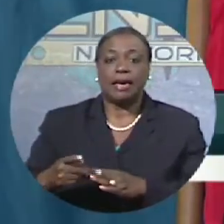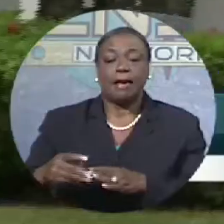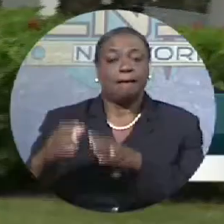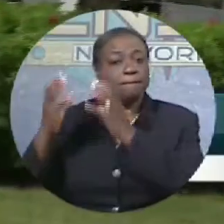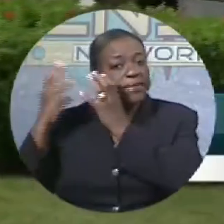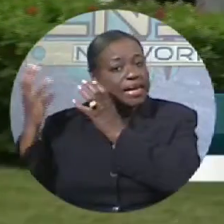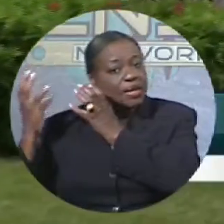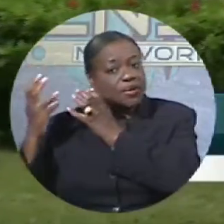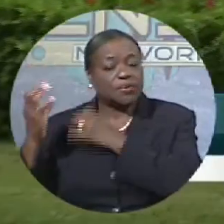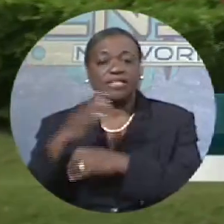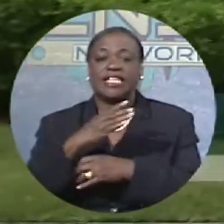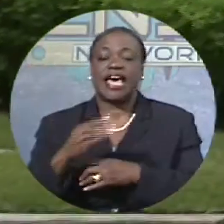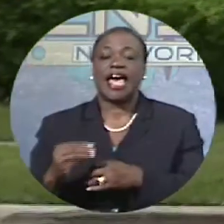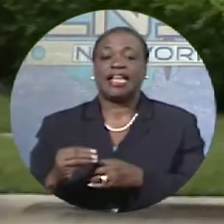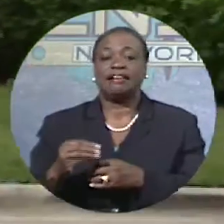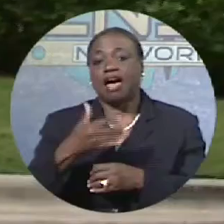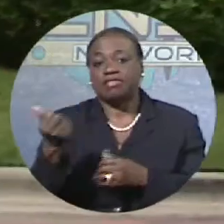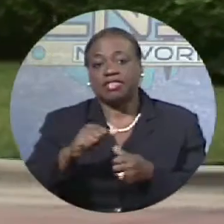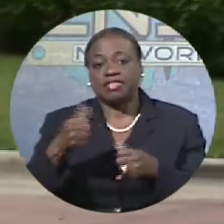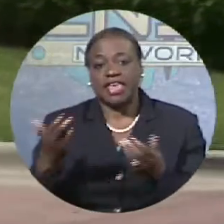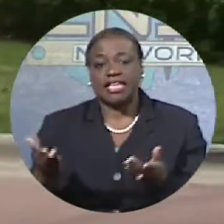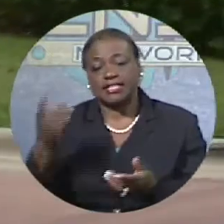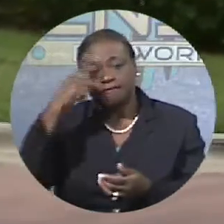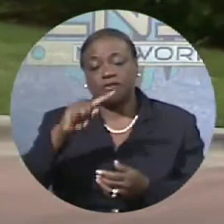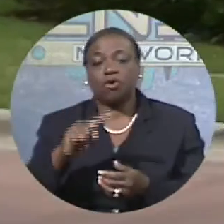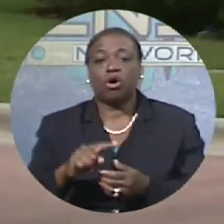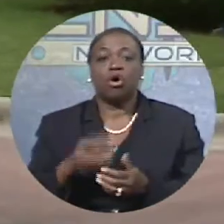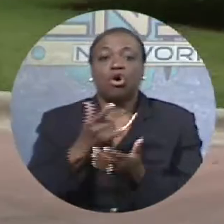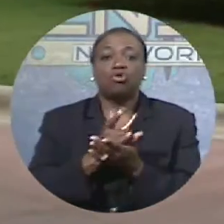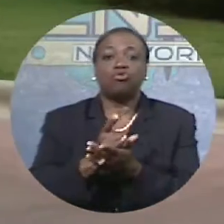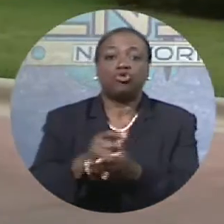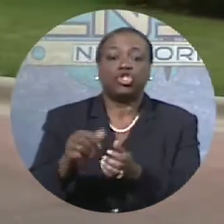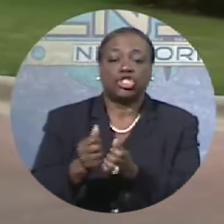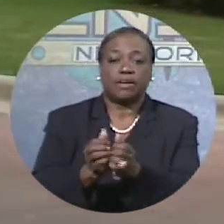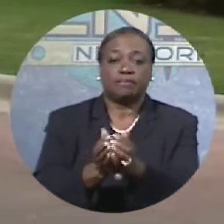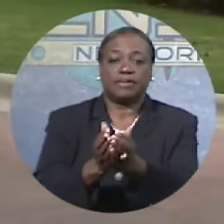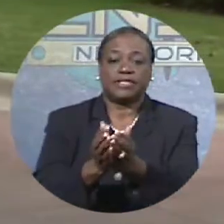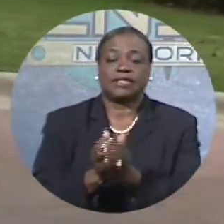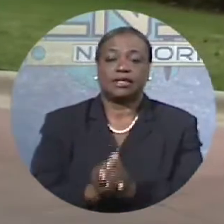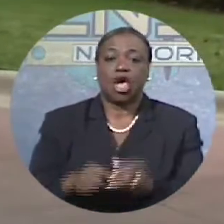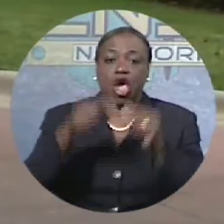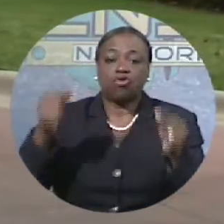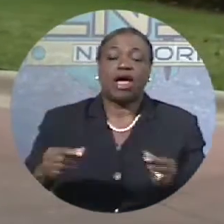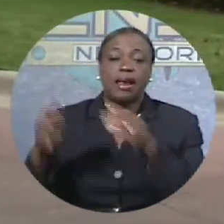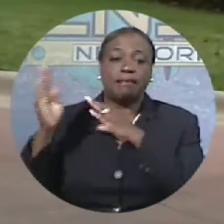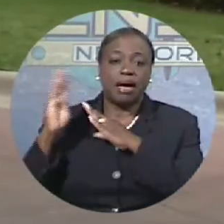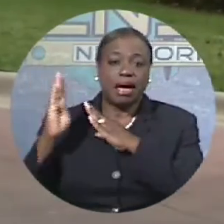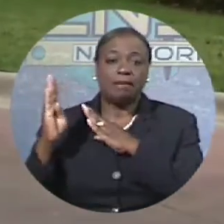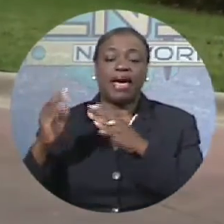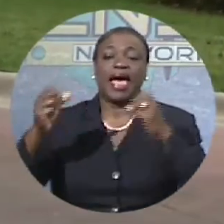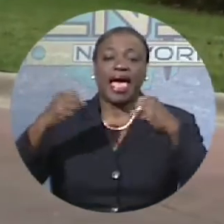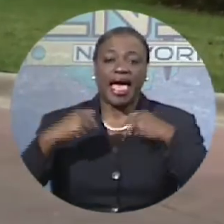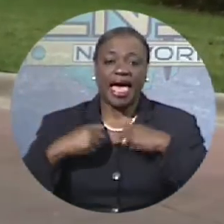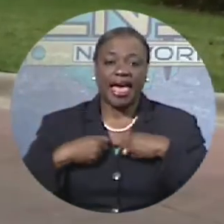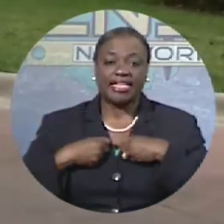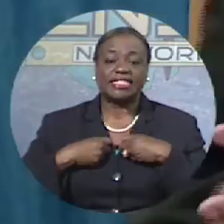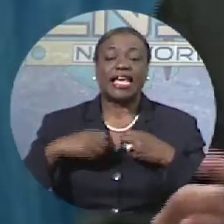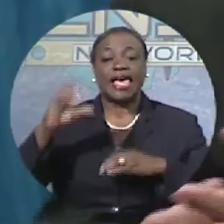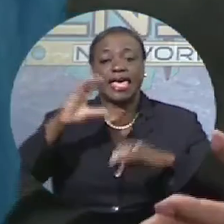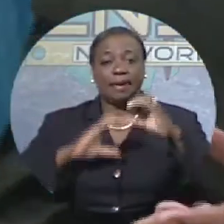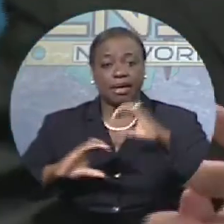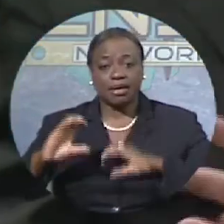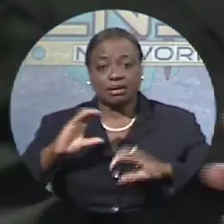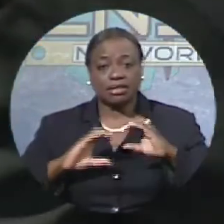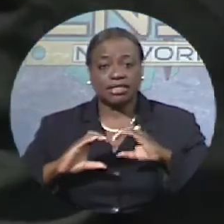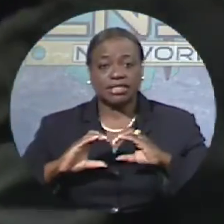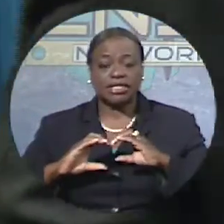furnishings for cruise ships and hotels, providing jobs for Grand Bahamians. Grand Bahama definitely has in petrochemicals,